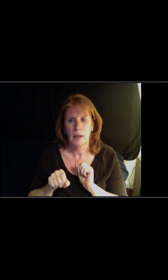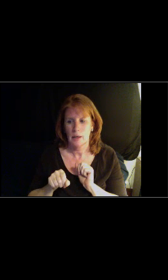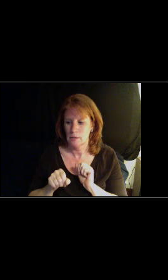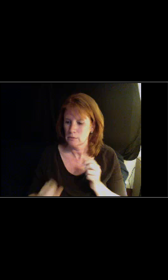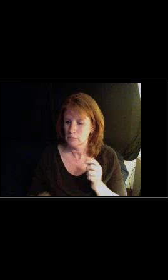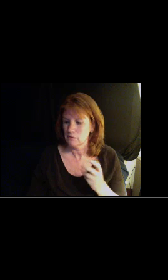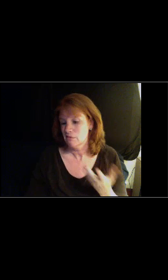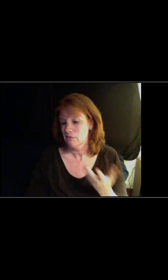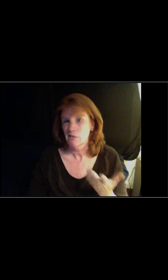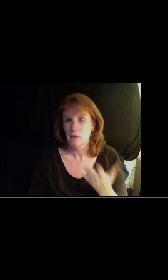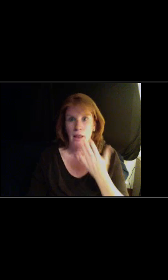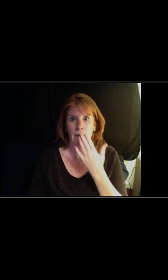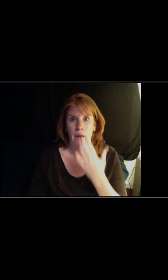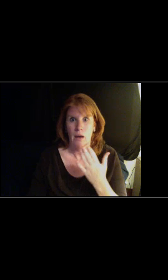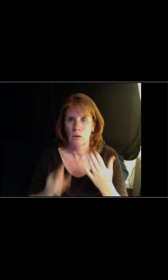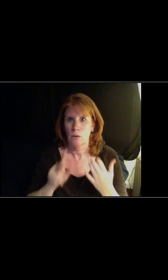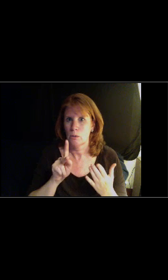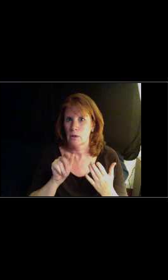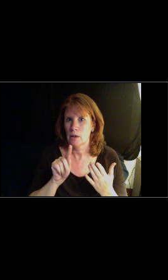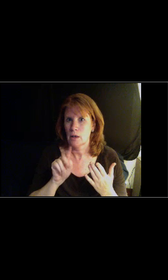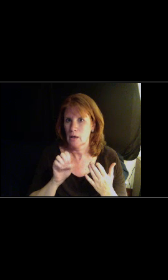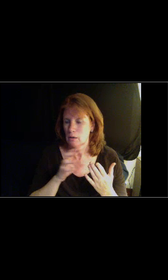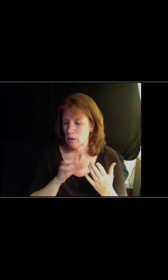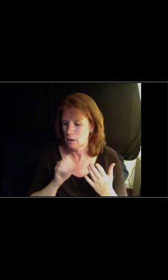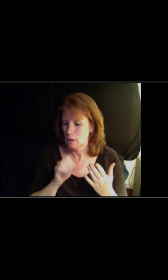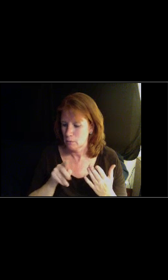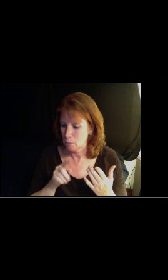and be signing your